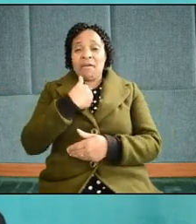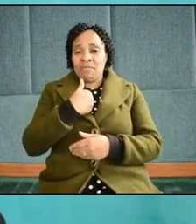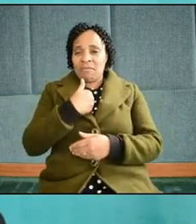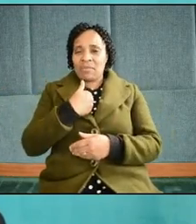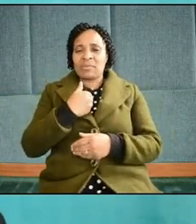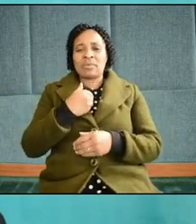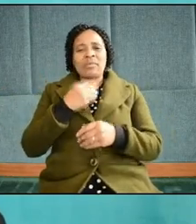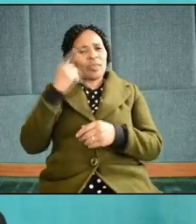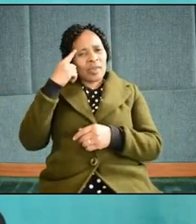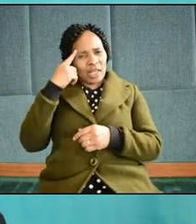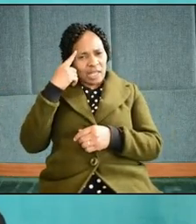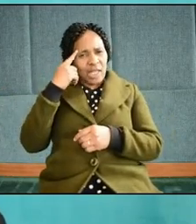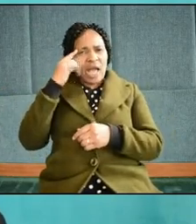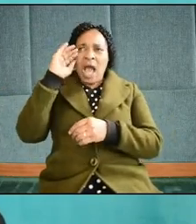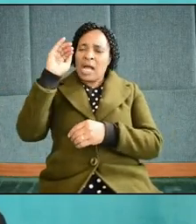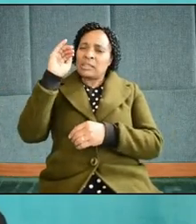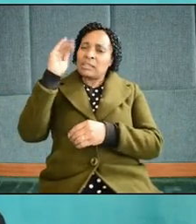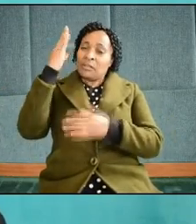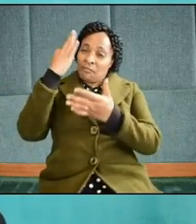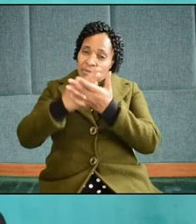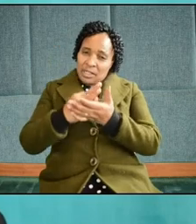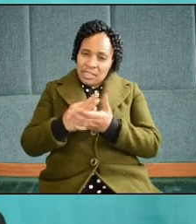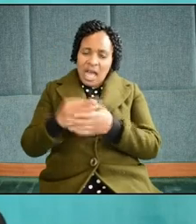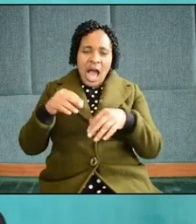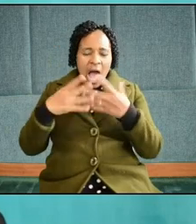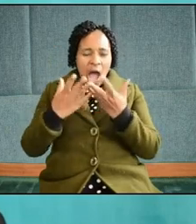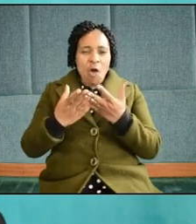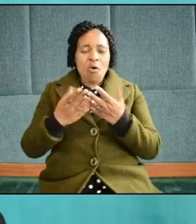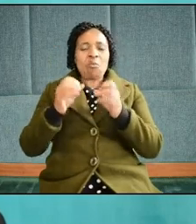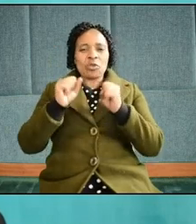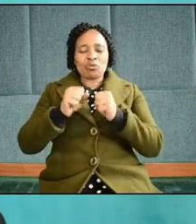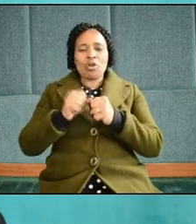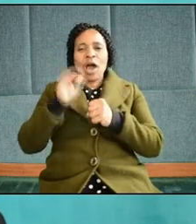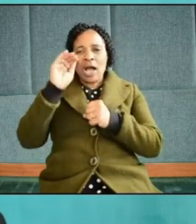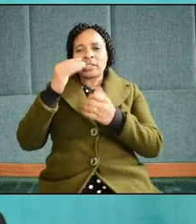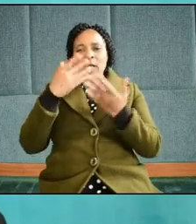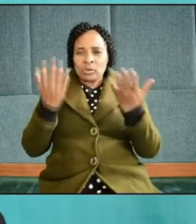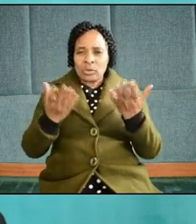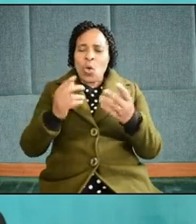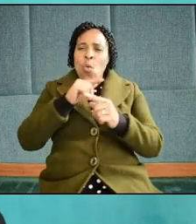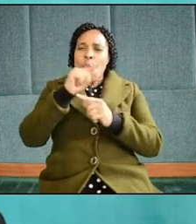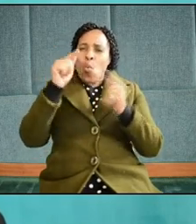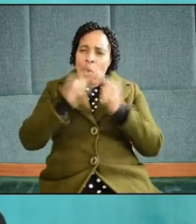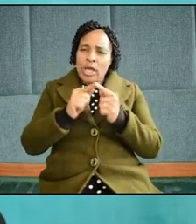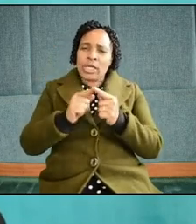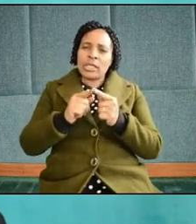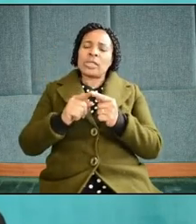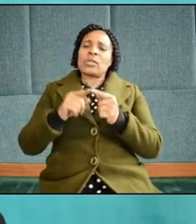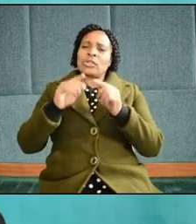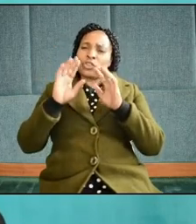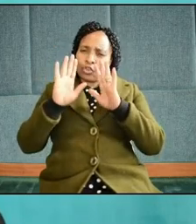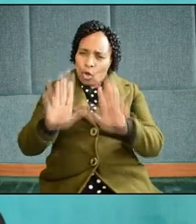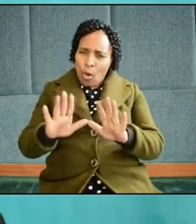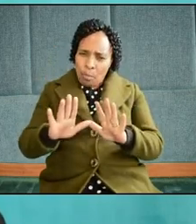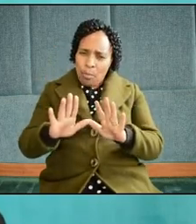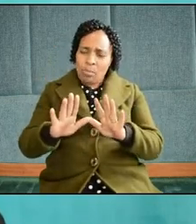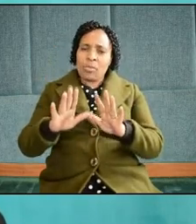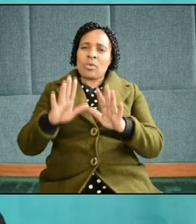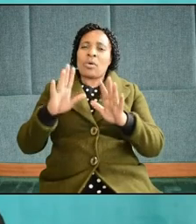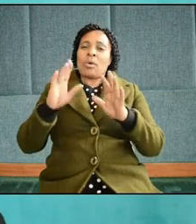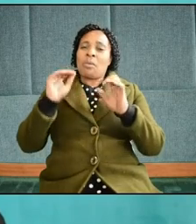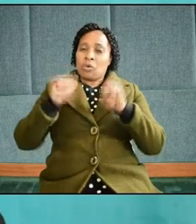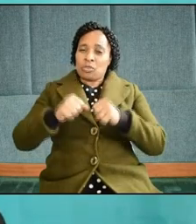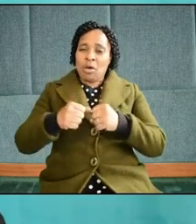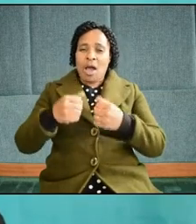they could have asked in faith. How would that have sounded like? They would have asked, when will we stop to get a water